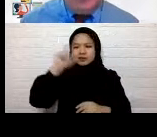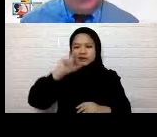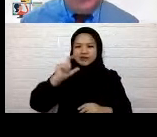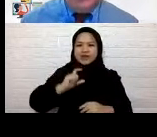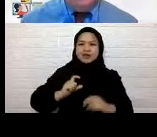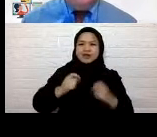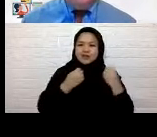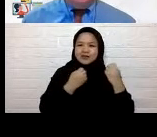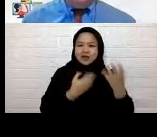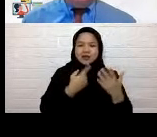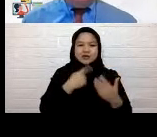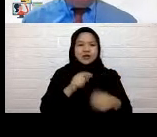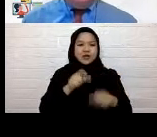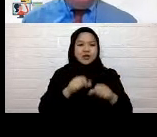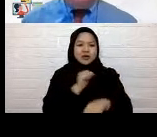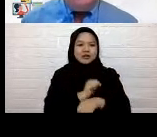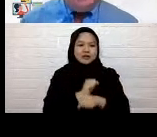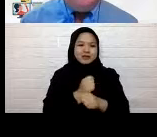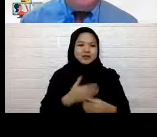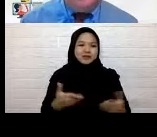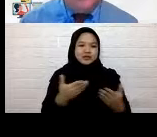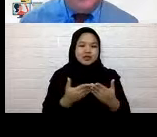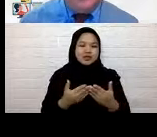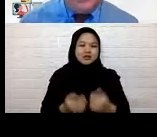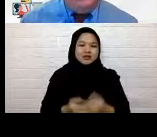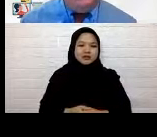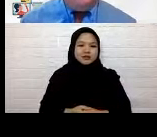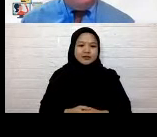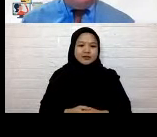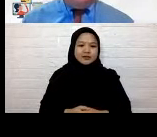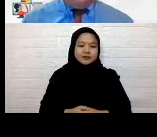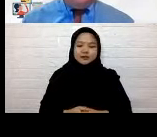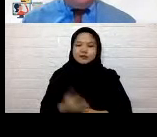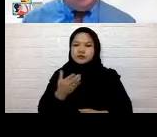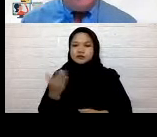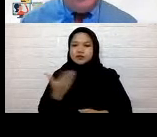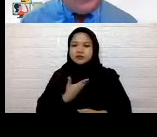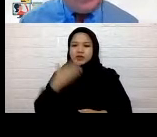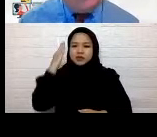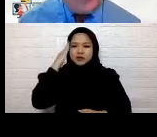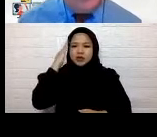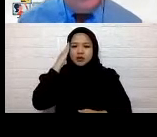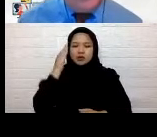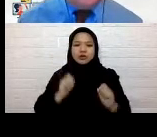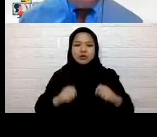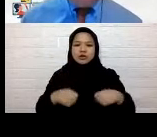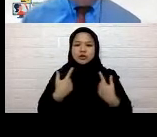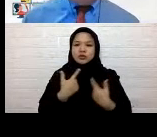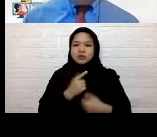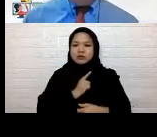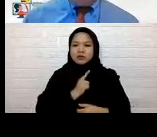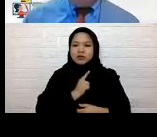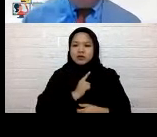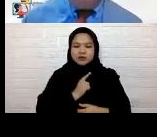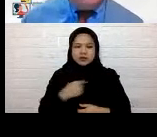child welfare workers. They want to know about your personal life. And often they can find information